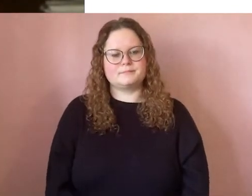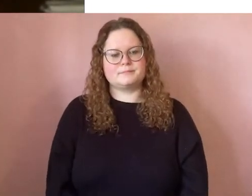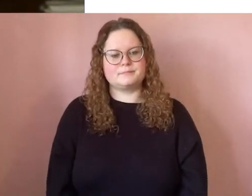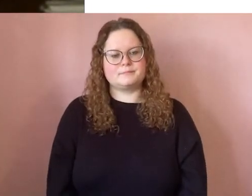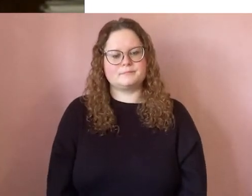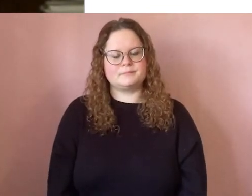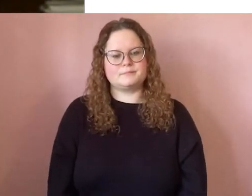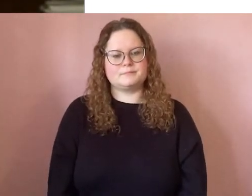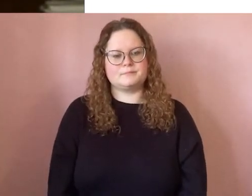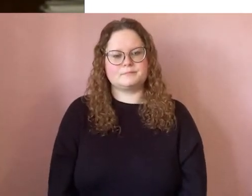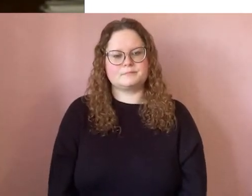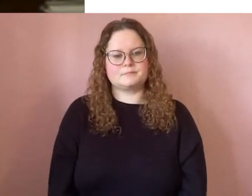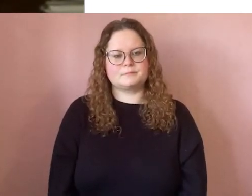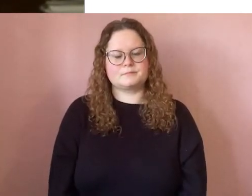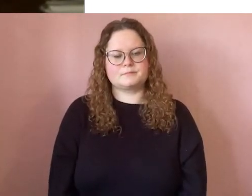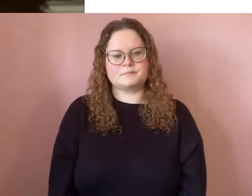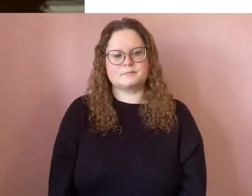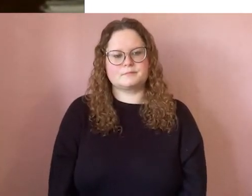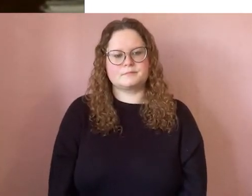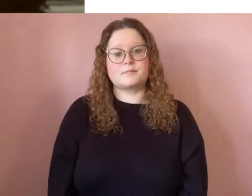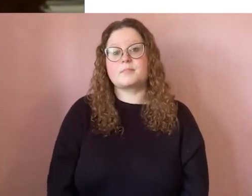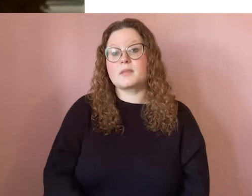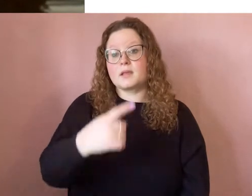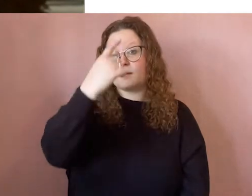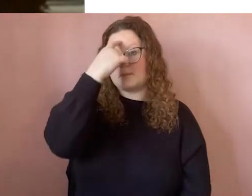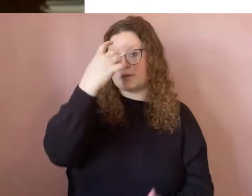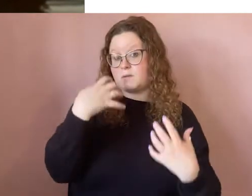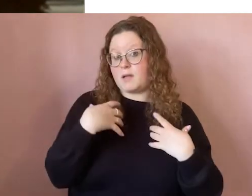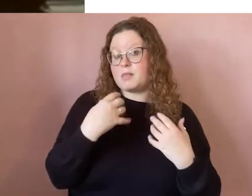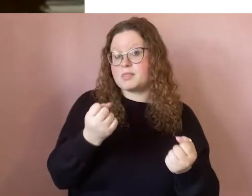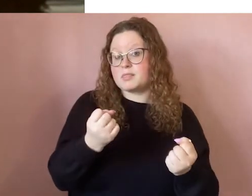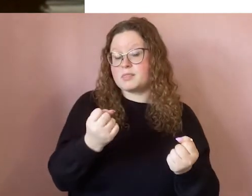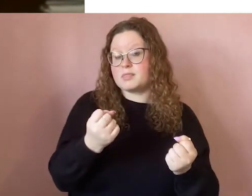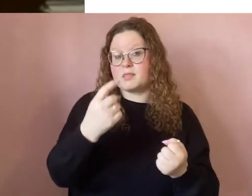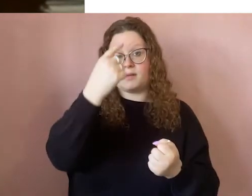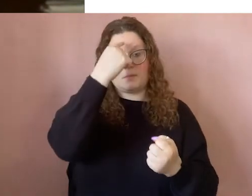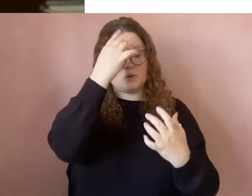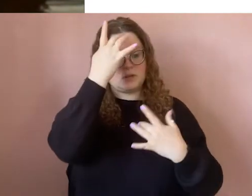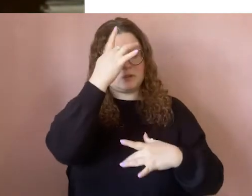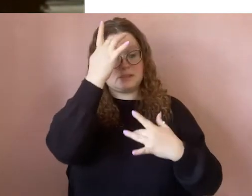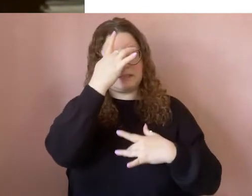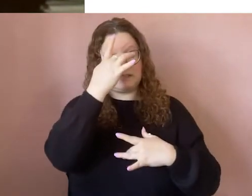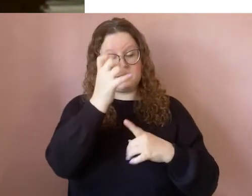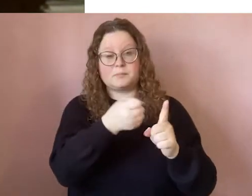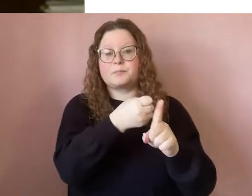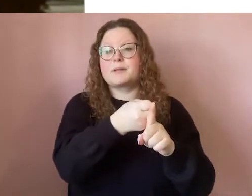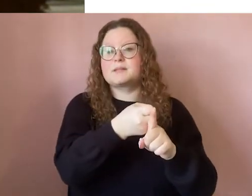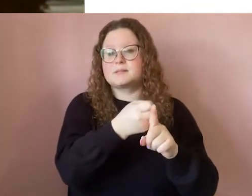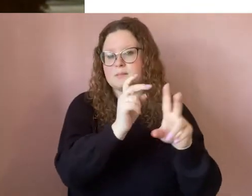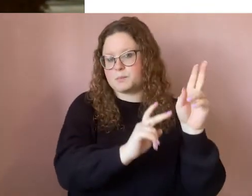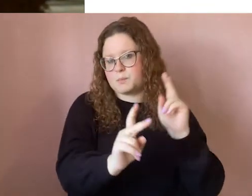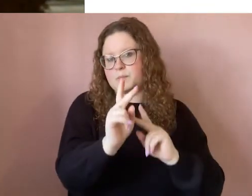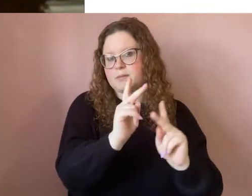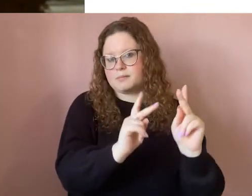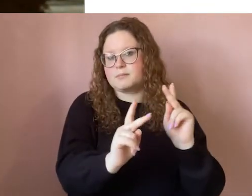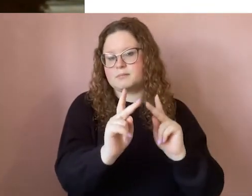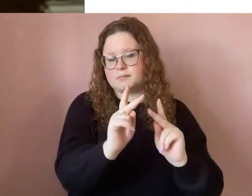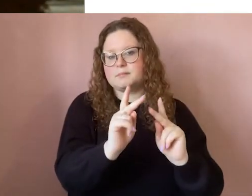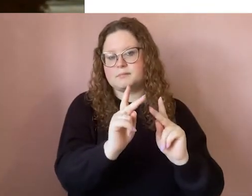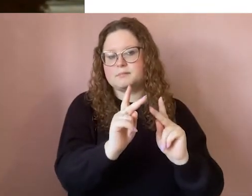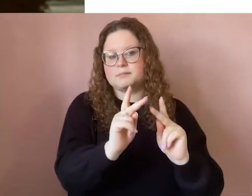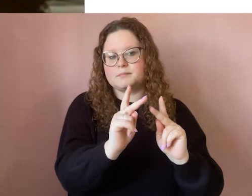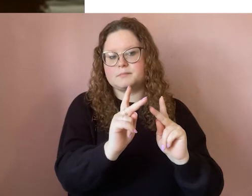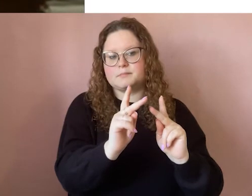average person in their everyday lives and not just look at it and say, well, that's that and that's the way it is. Find out about